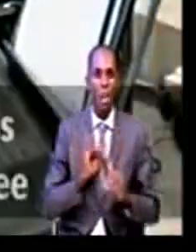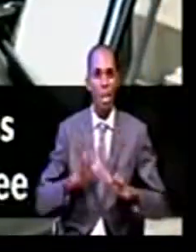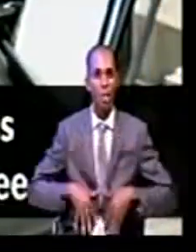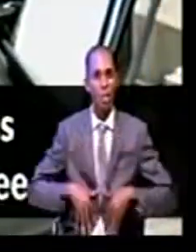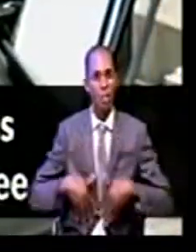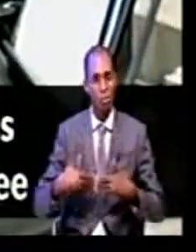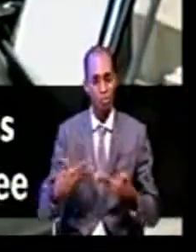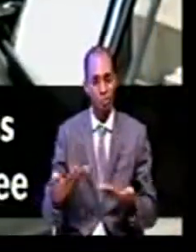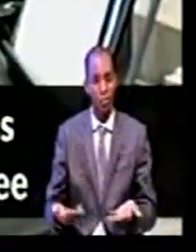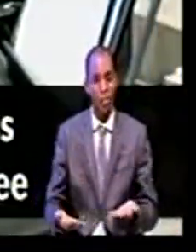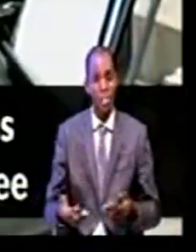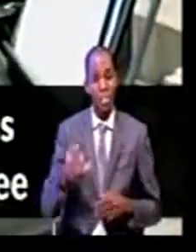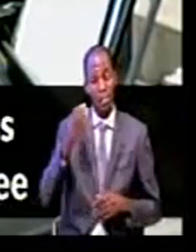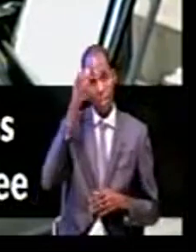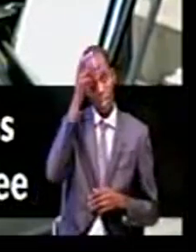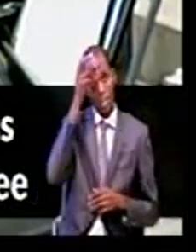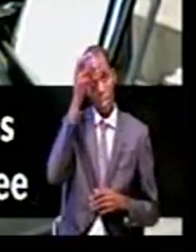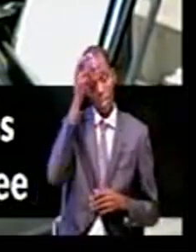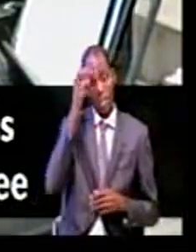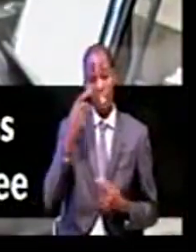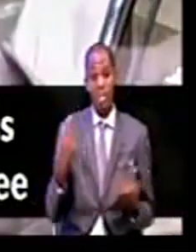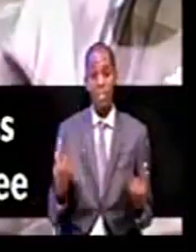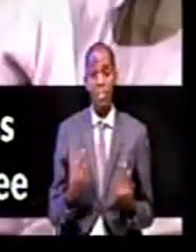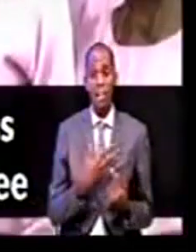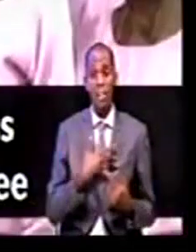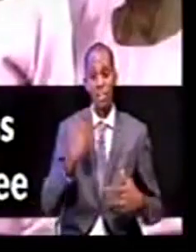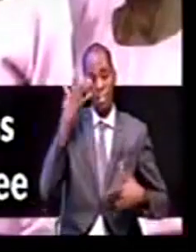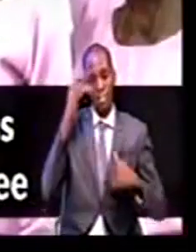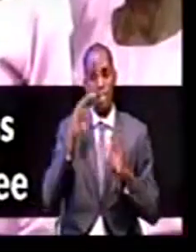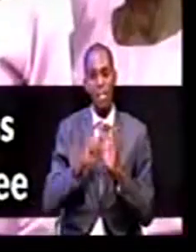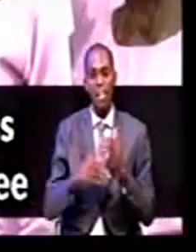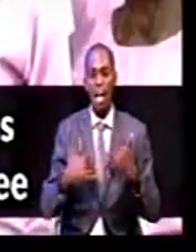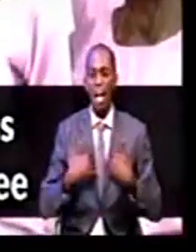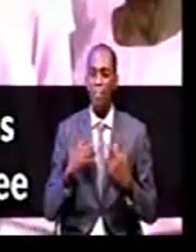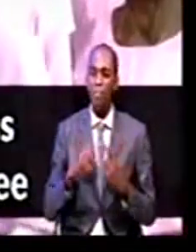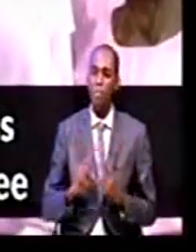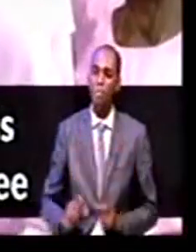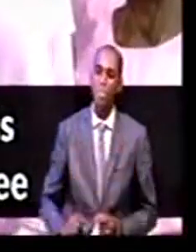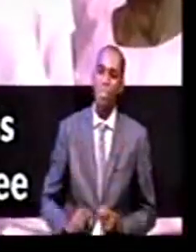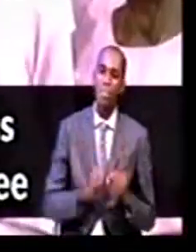I hold fast to that which I confess.